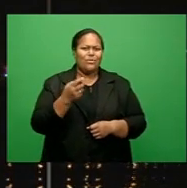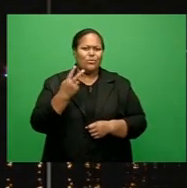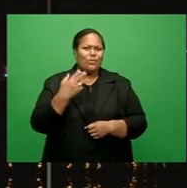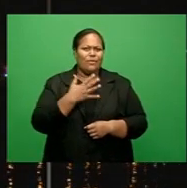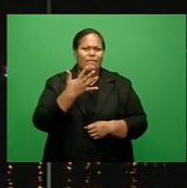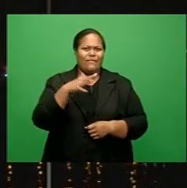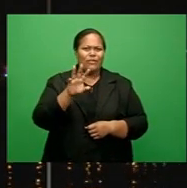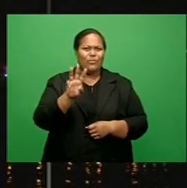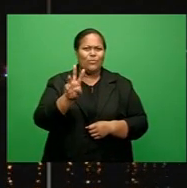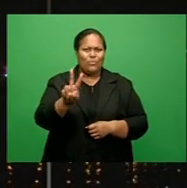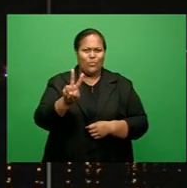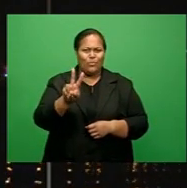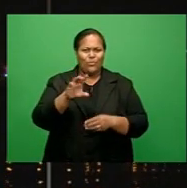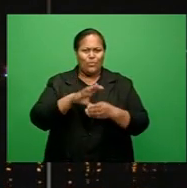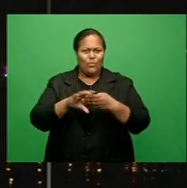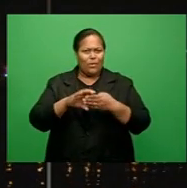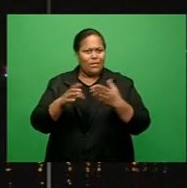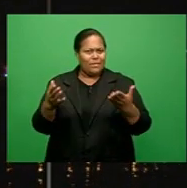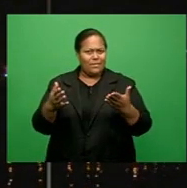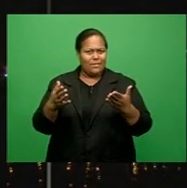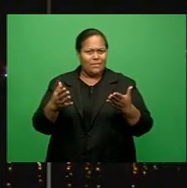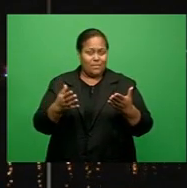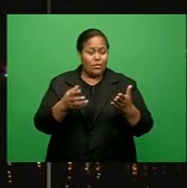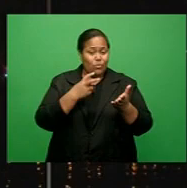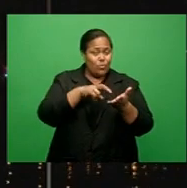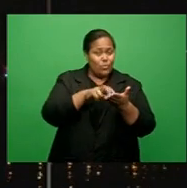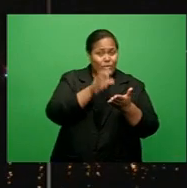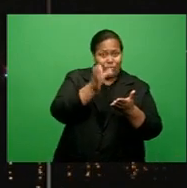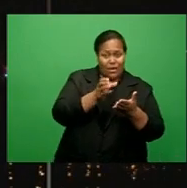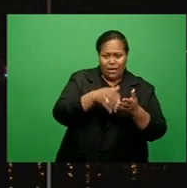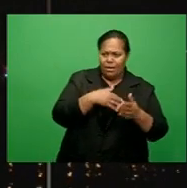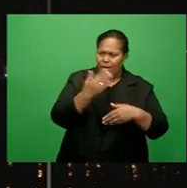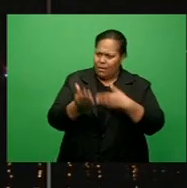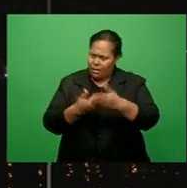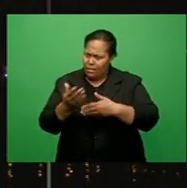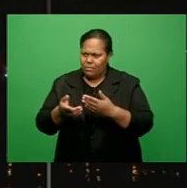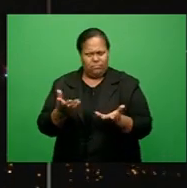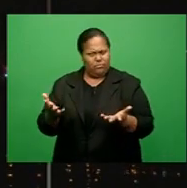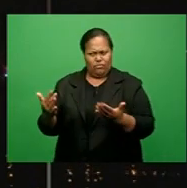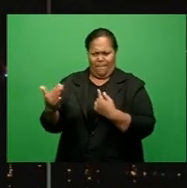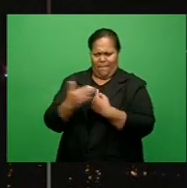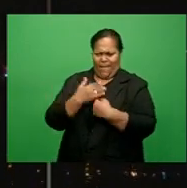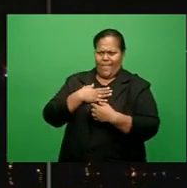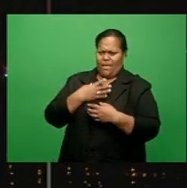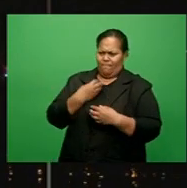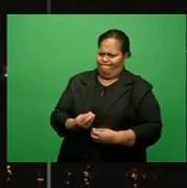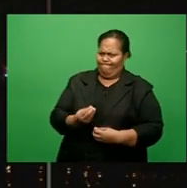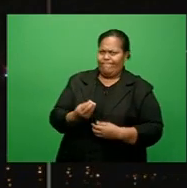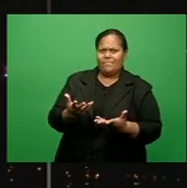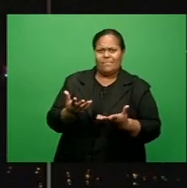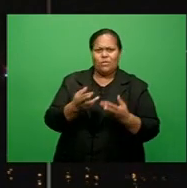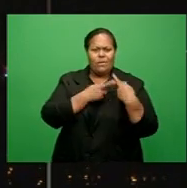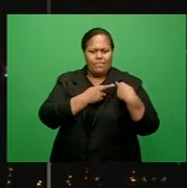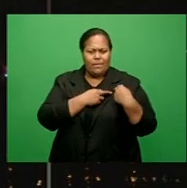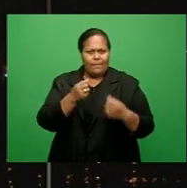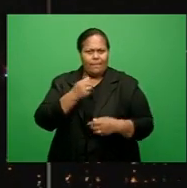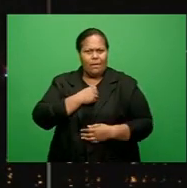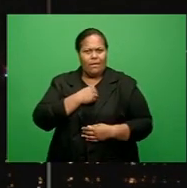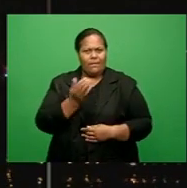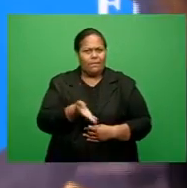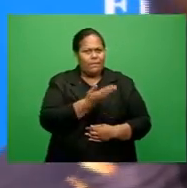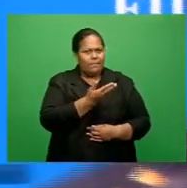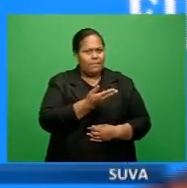$28,252. Saneem says there was an attempt to influence the registrar from carrying out his responsibilities. Pranita Prakash has